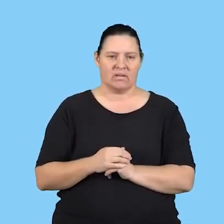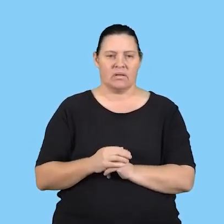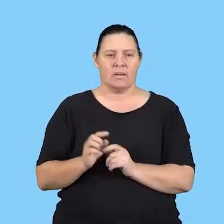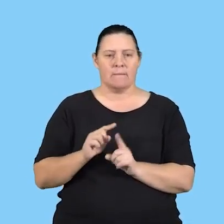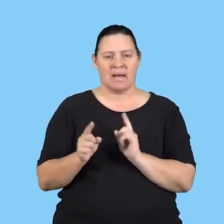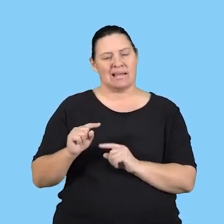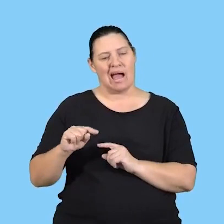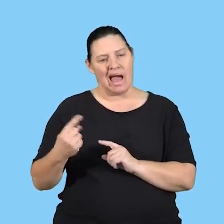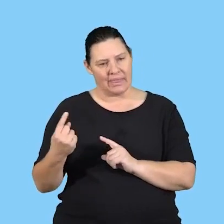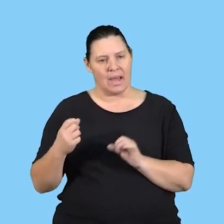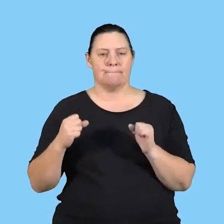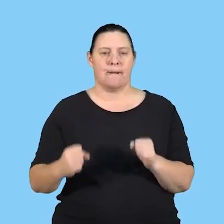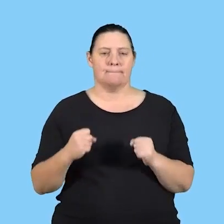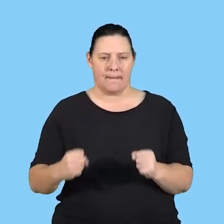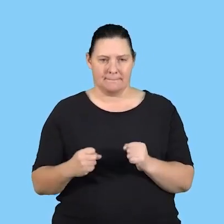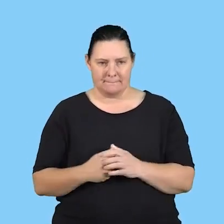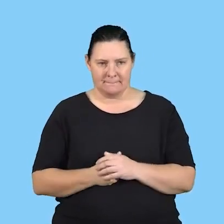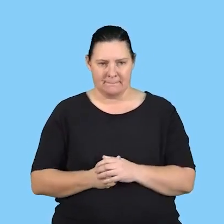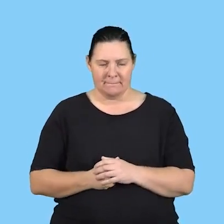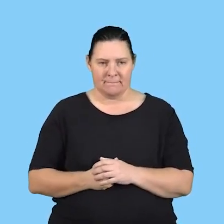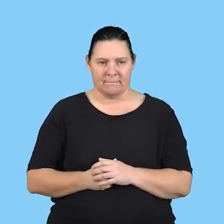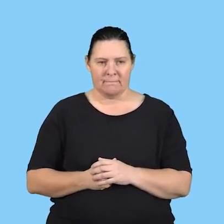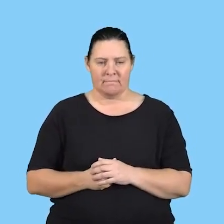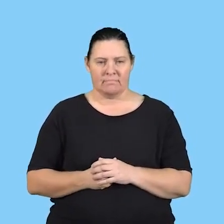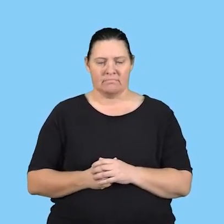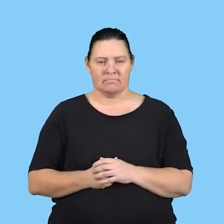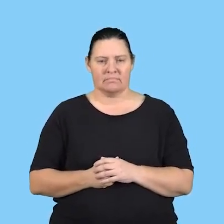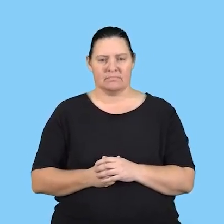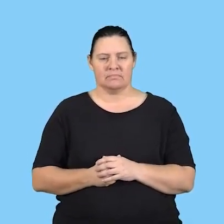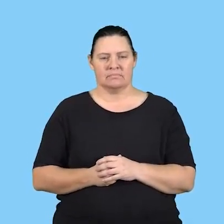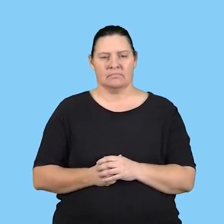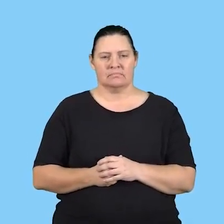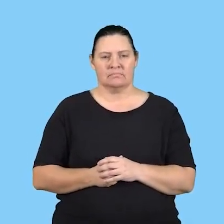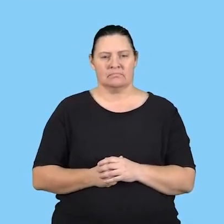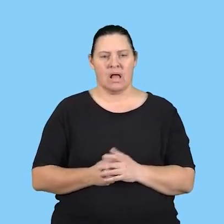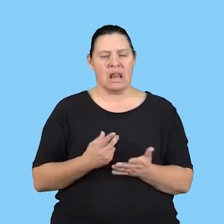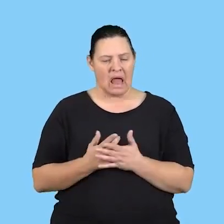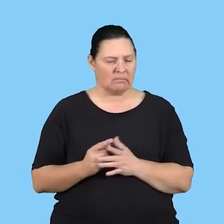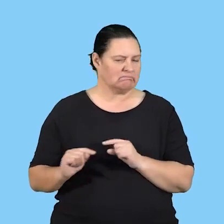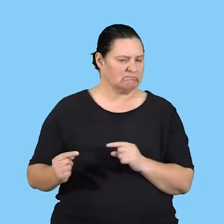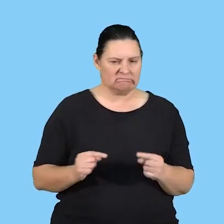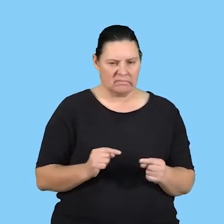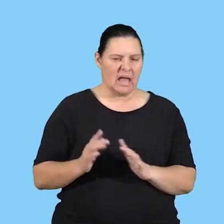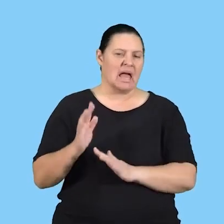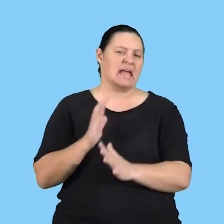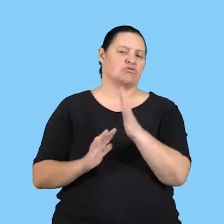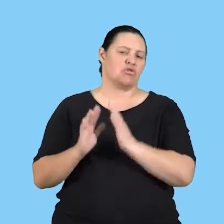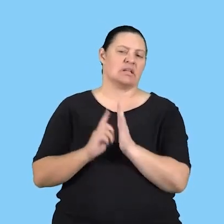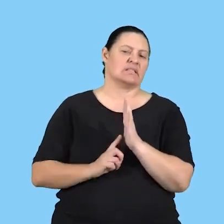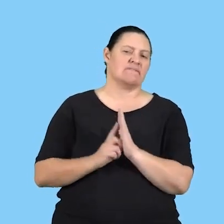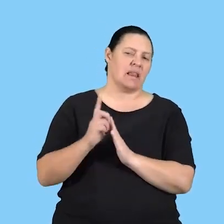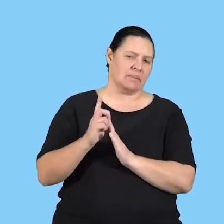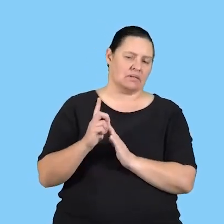but the other topics have been retained. There is some controversy regarding the historical development